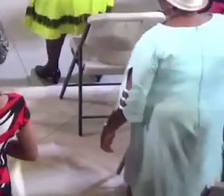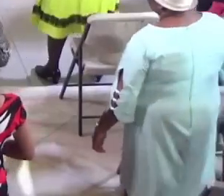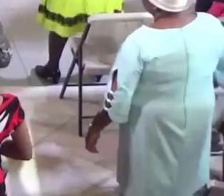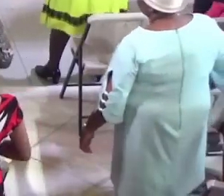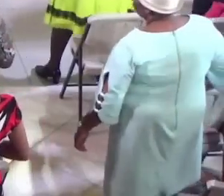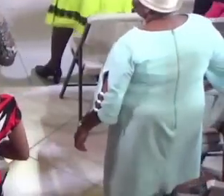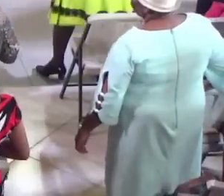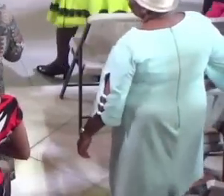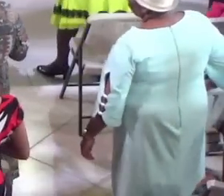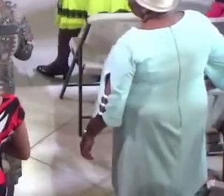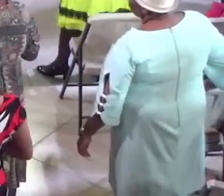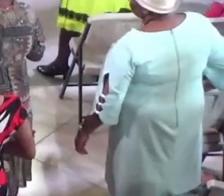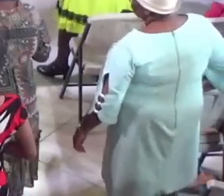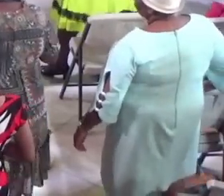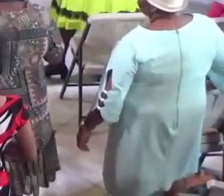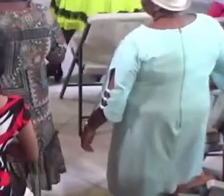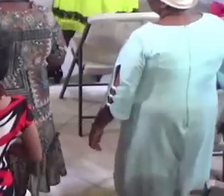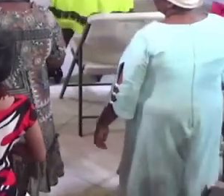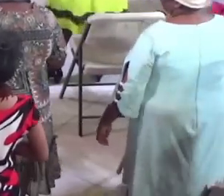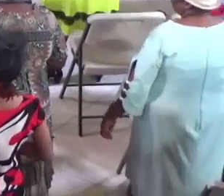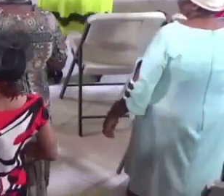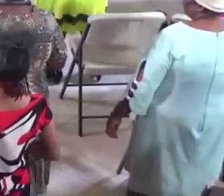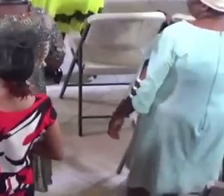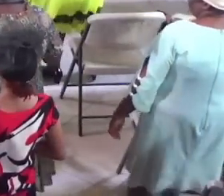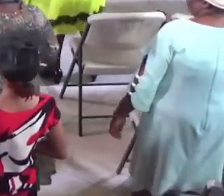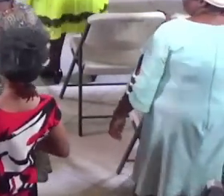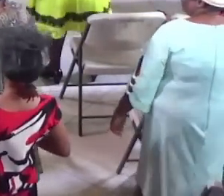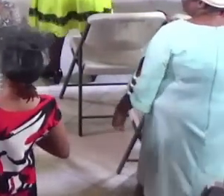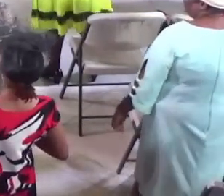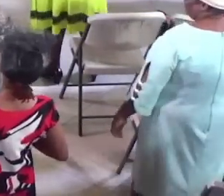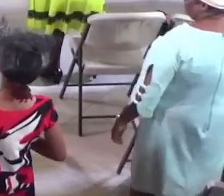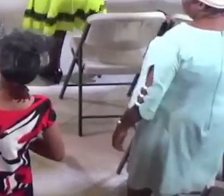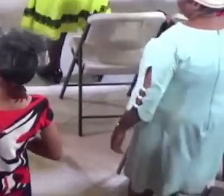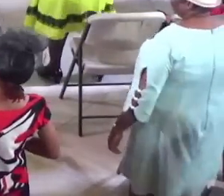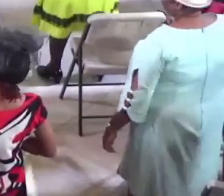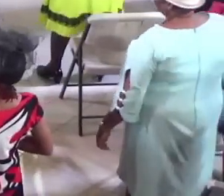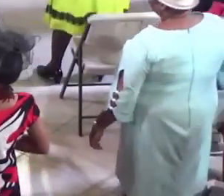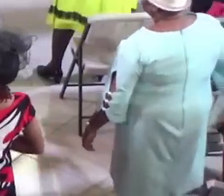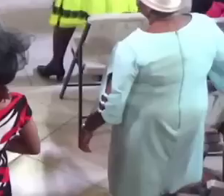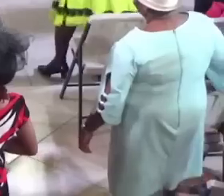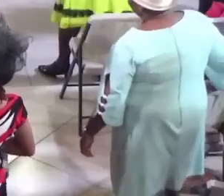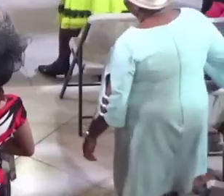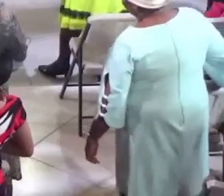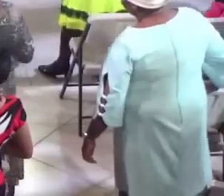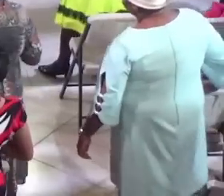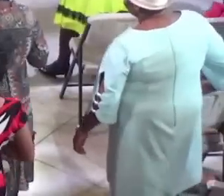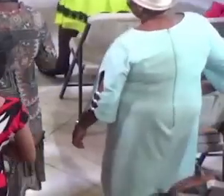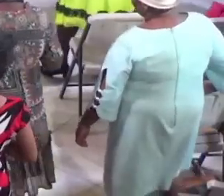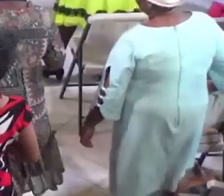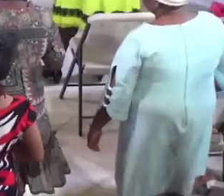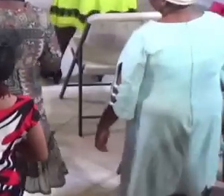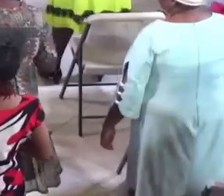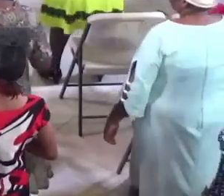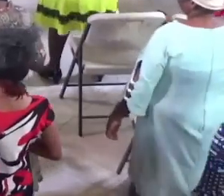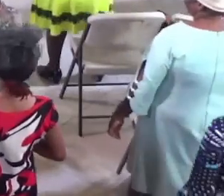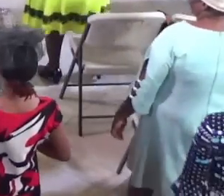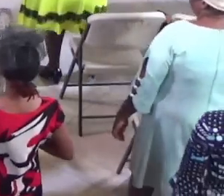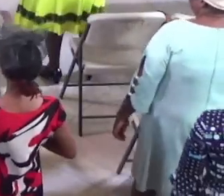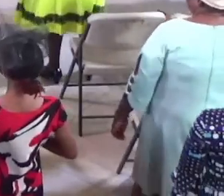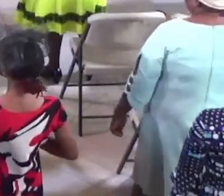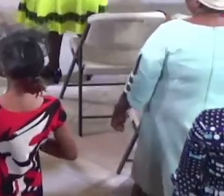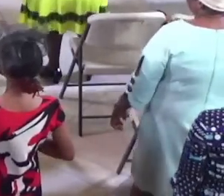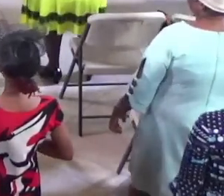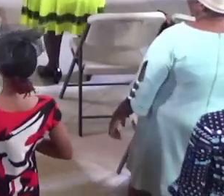glad. He has made me glad. I will rejoice, for He